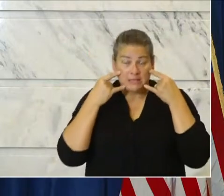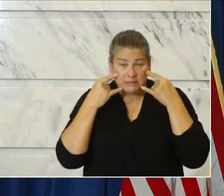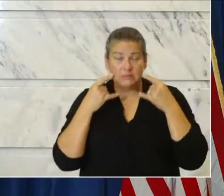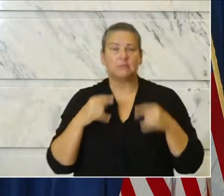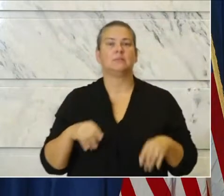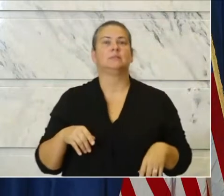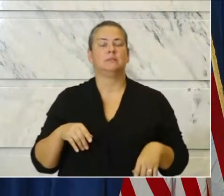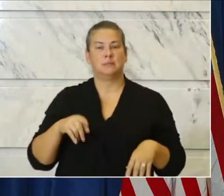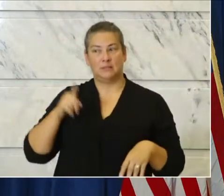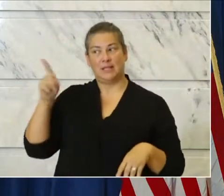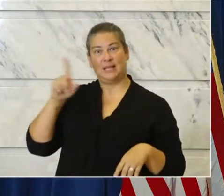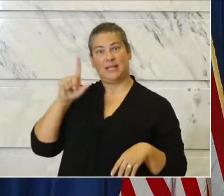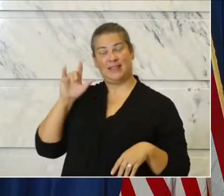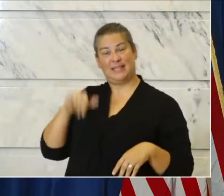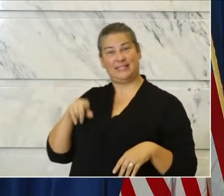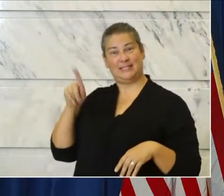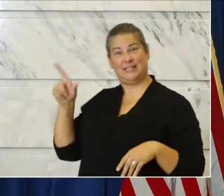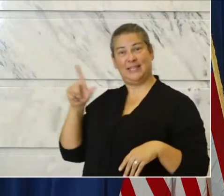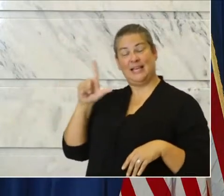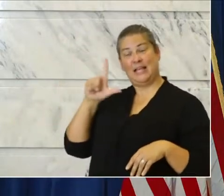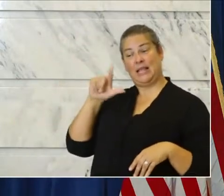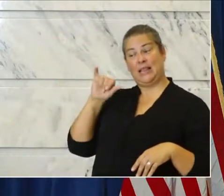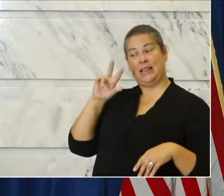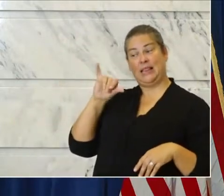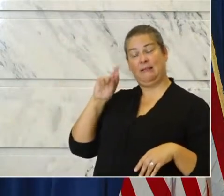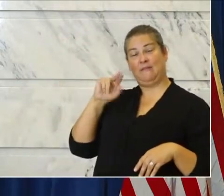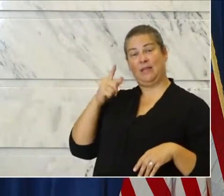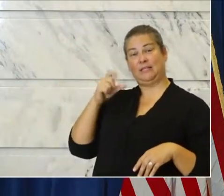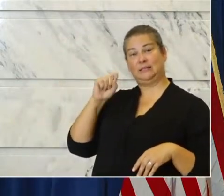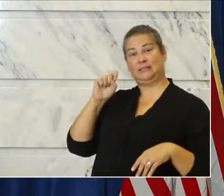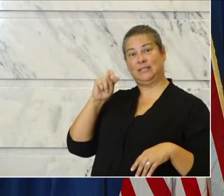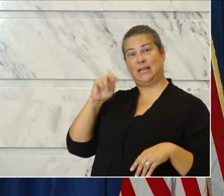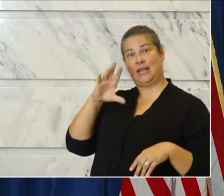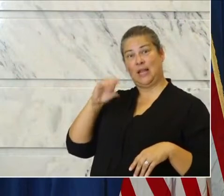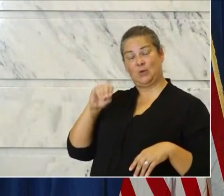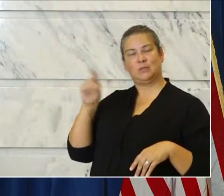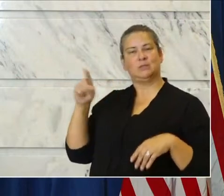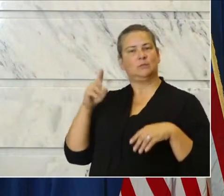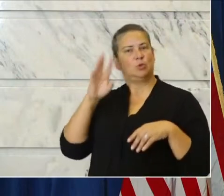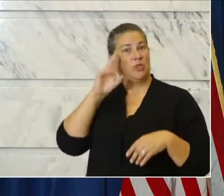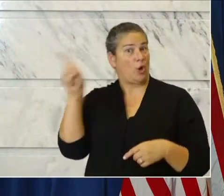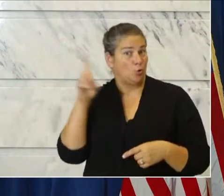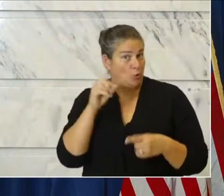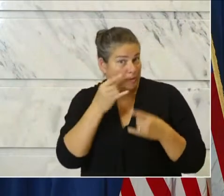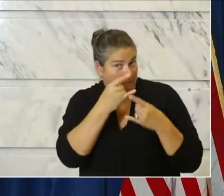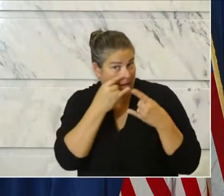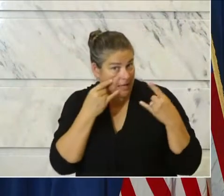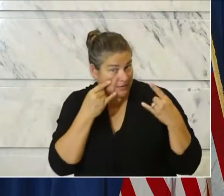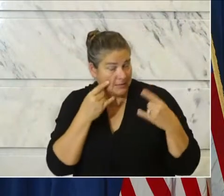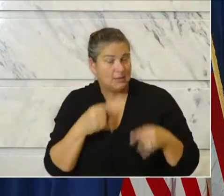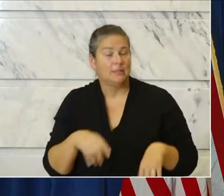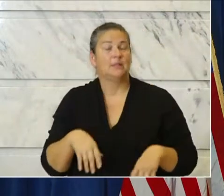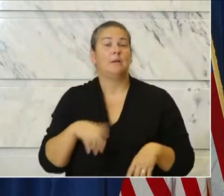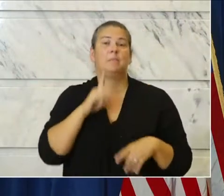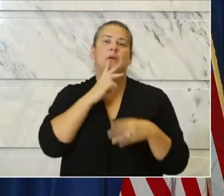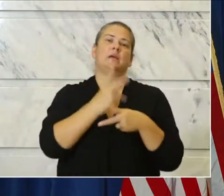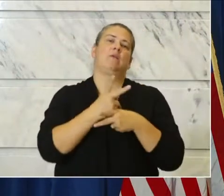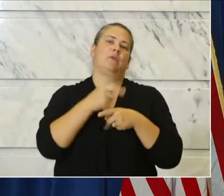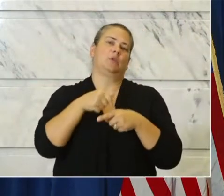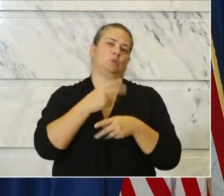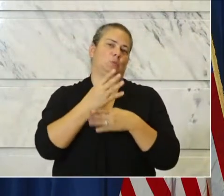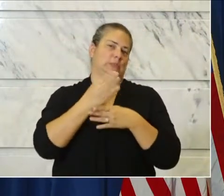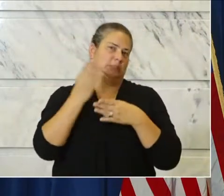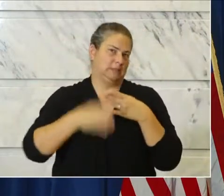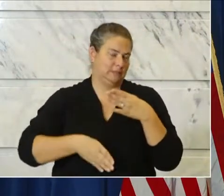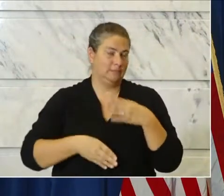is doing it. Stay 6 feet apart. And as Dr. Stack will talk about, make sure you're really careful this weekend. It's a time when we could